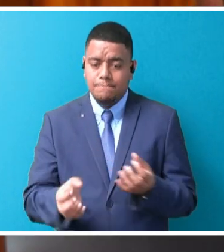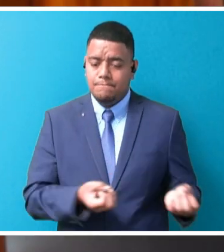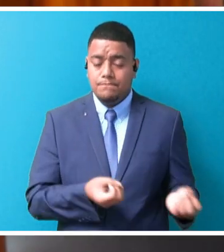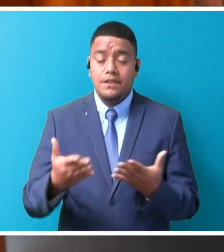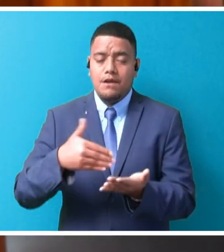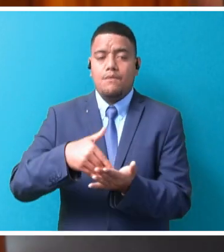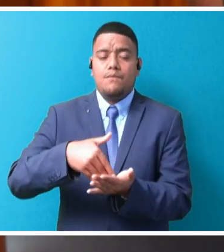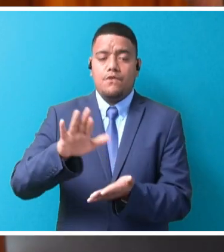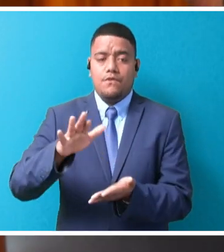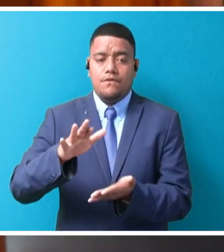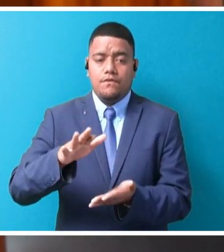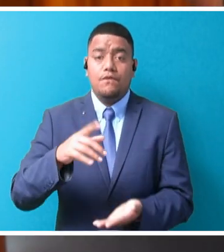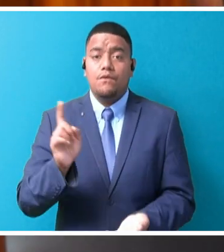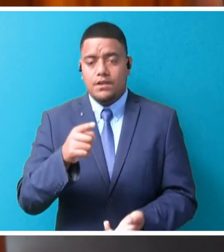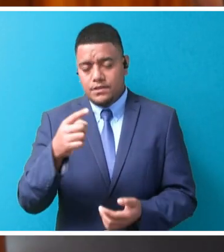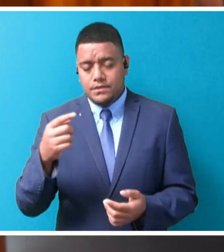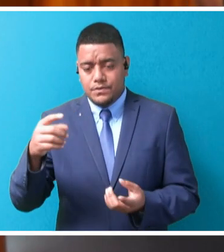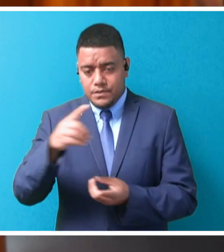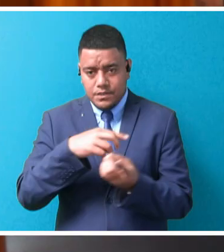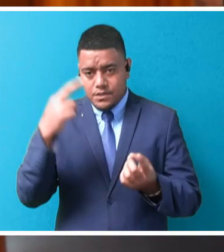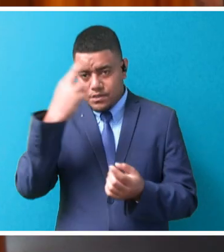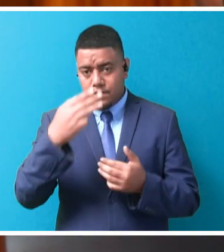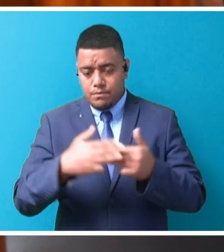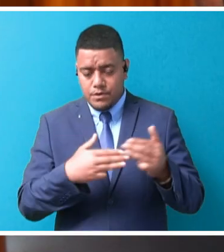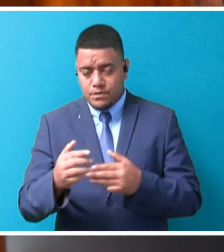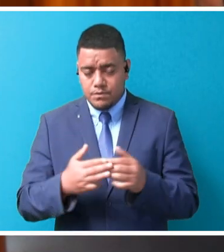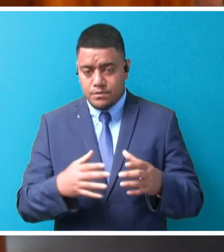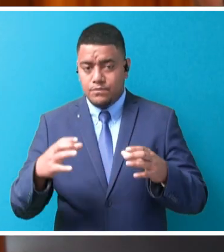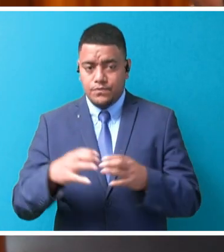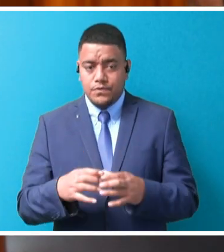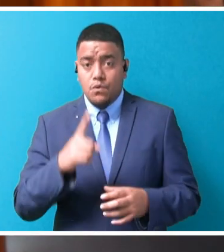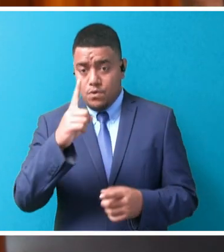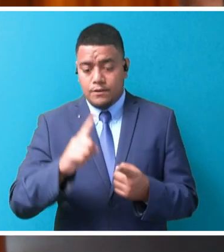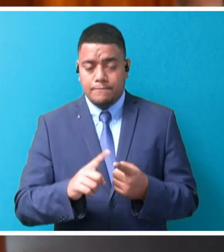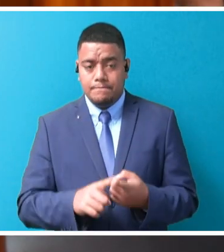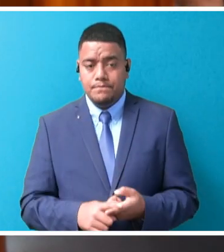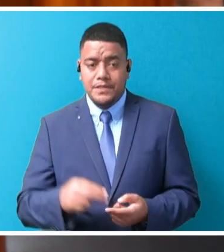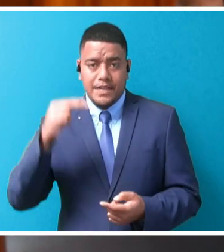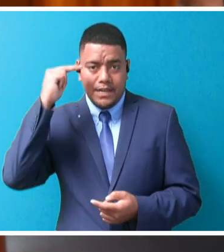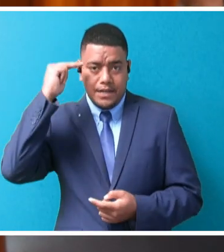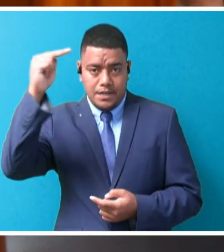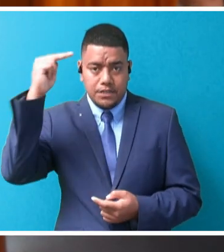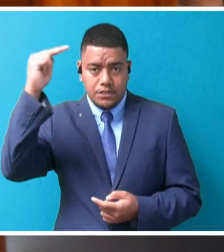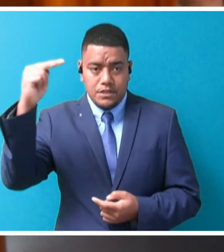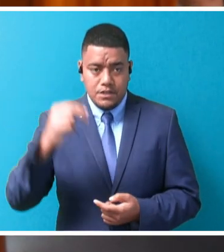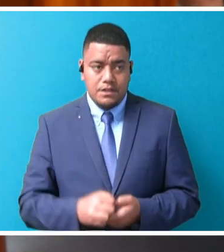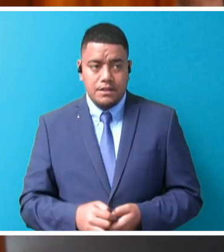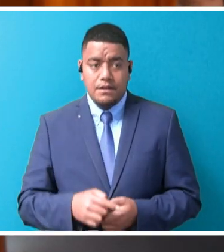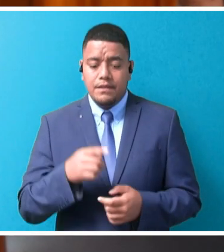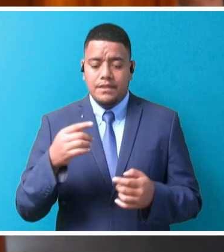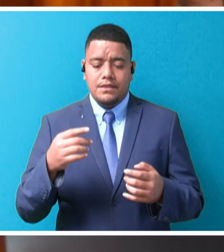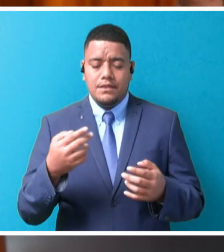approved the following disaster risk management initiatives. 1. National Guideline